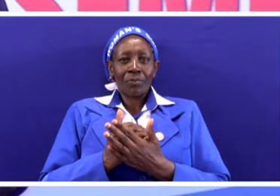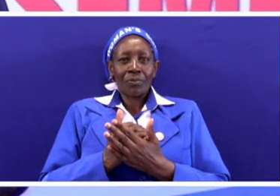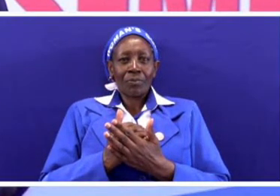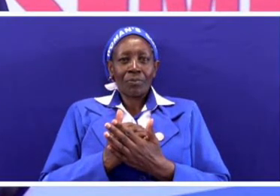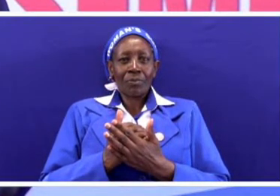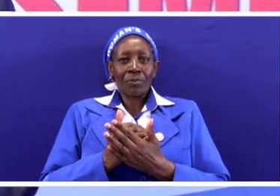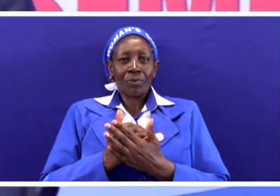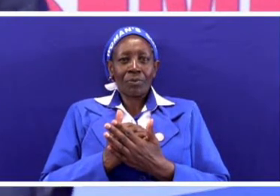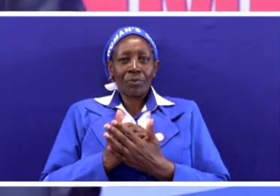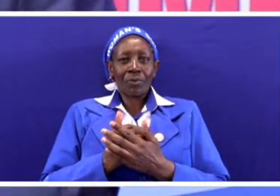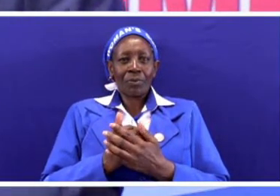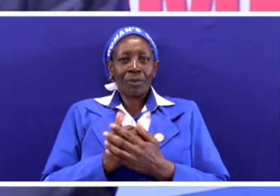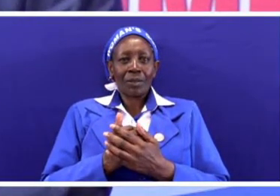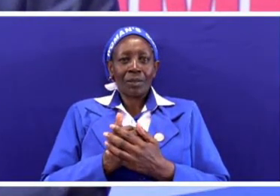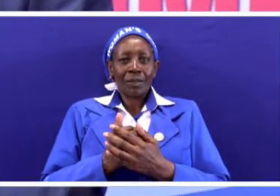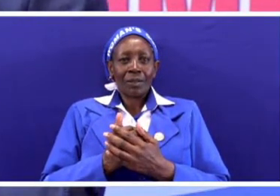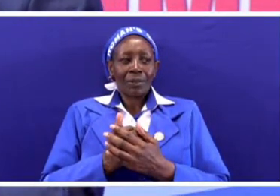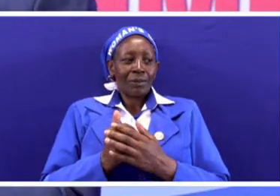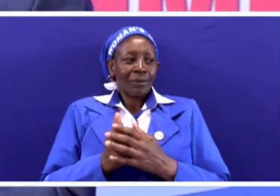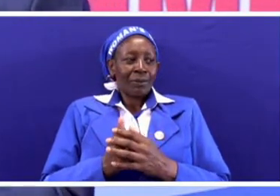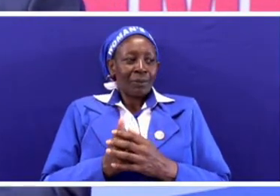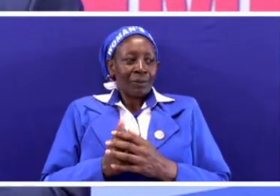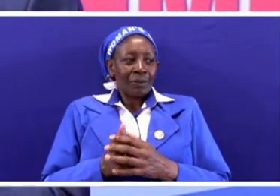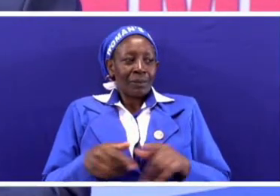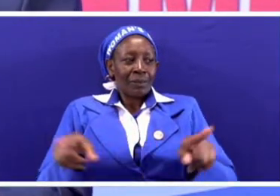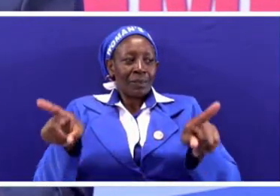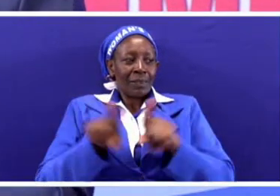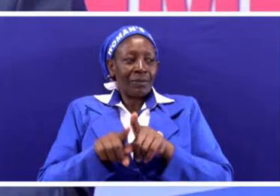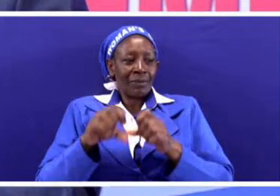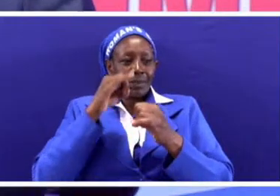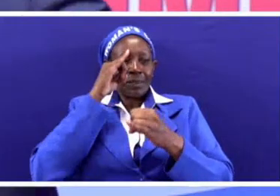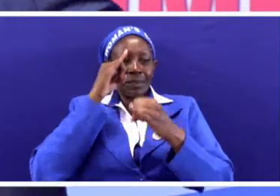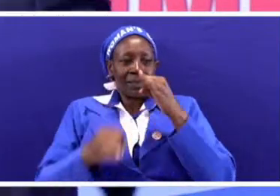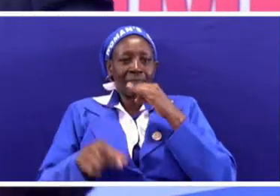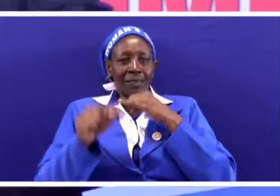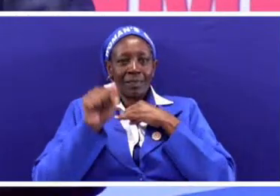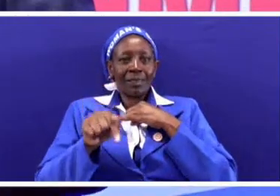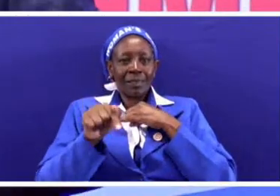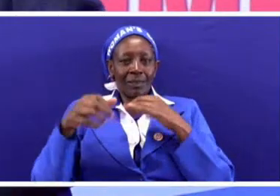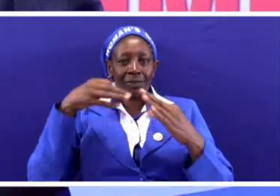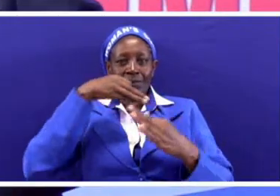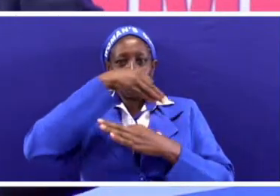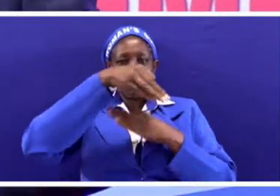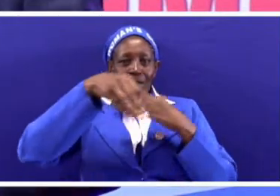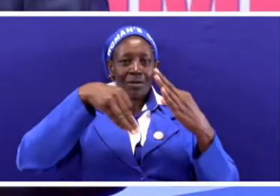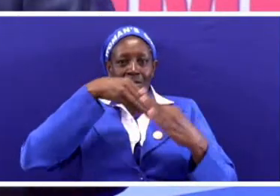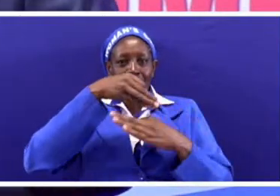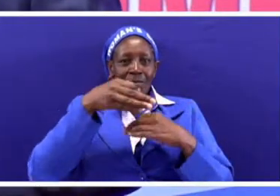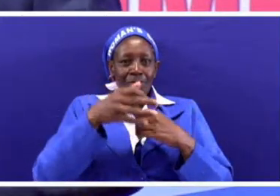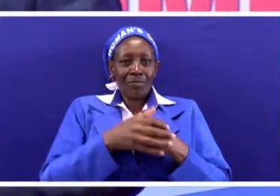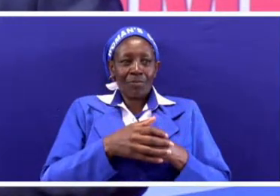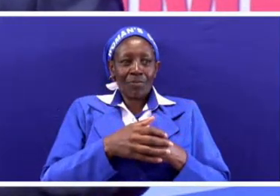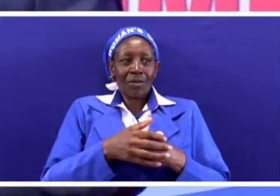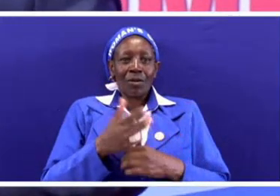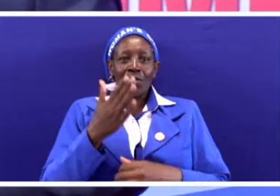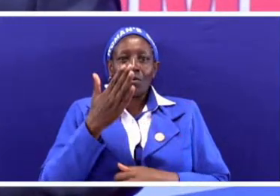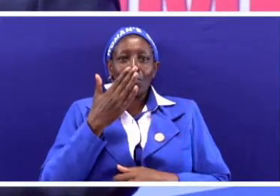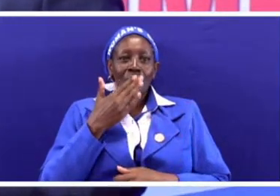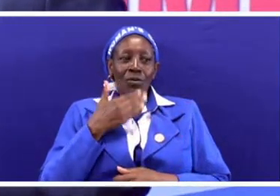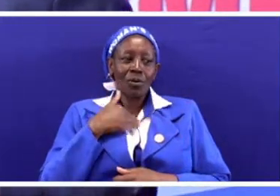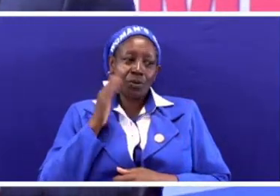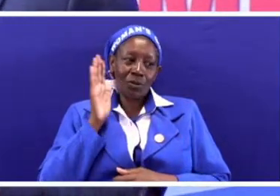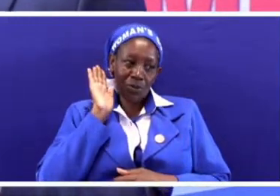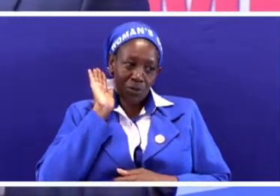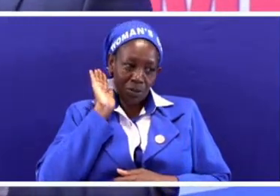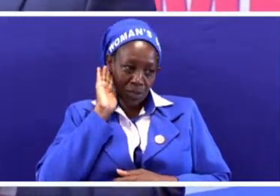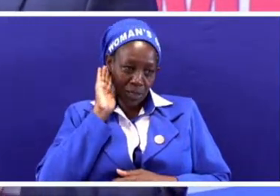will surprise us. Moderator, as we head this fellowship, because that's like been a fellowship, we'd want to hear your comment, and